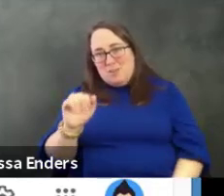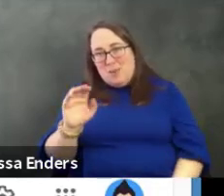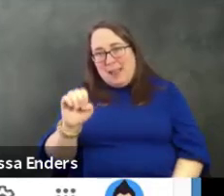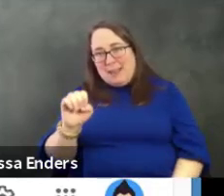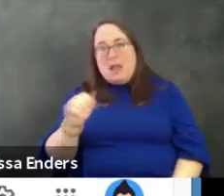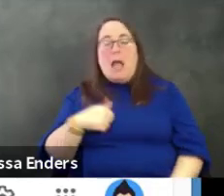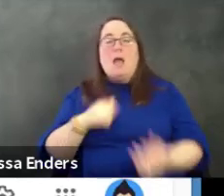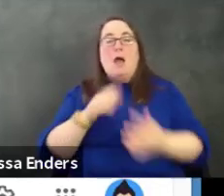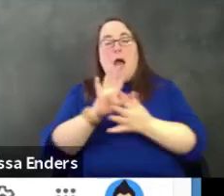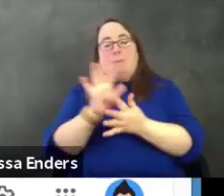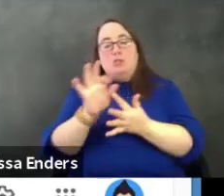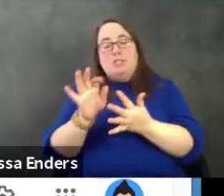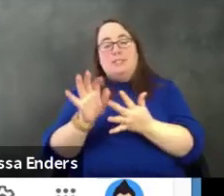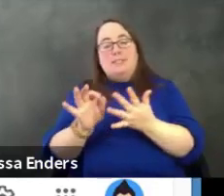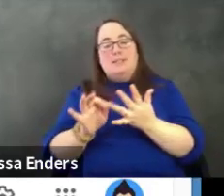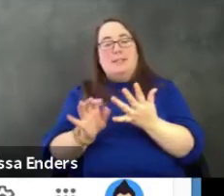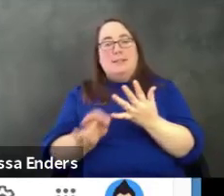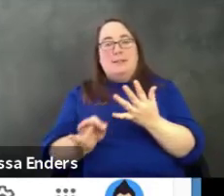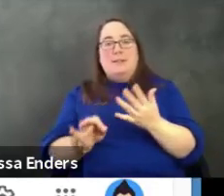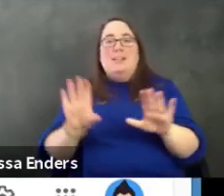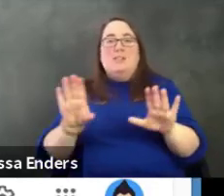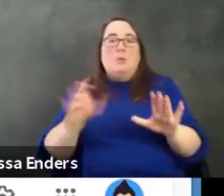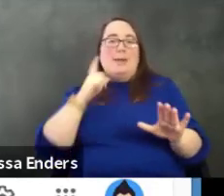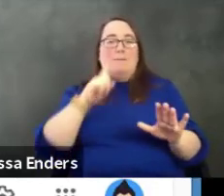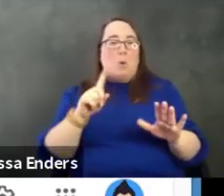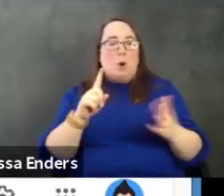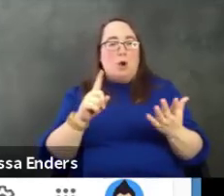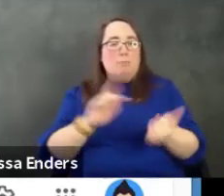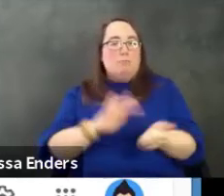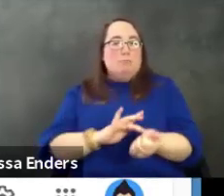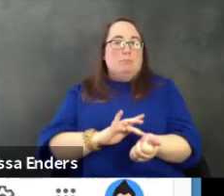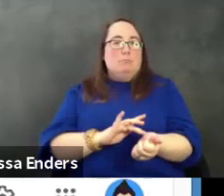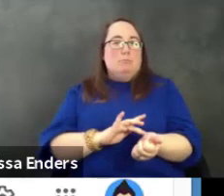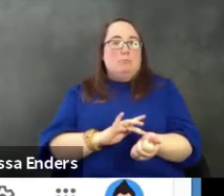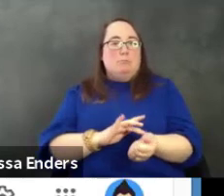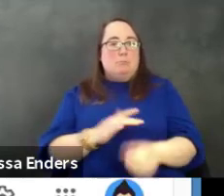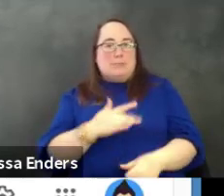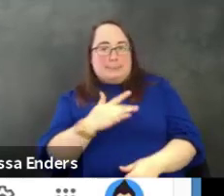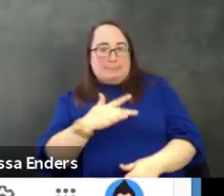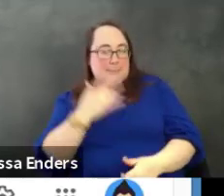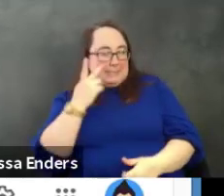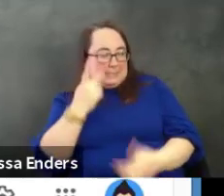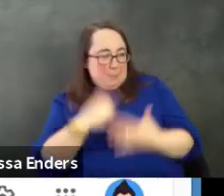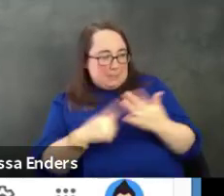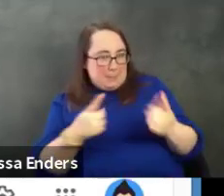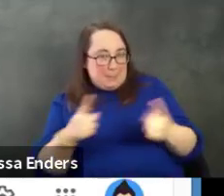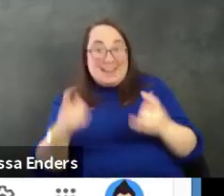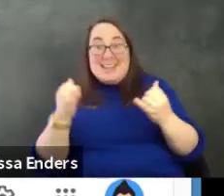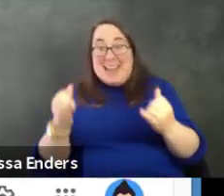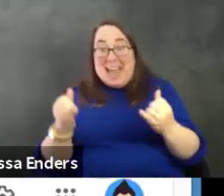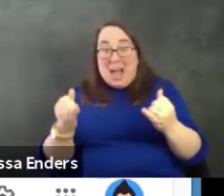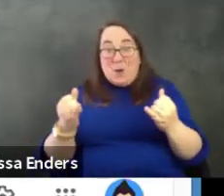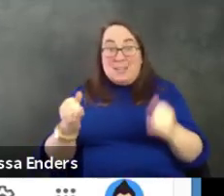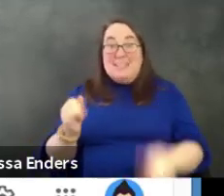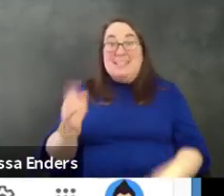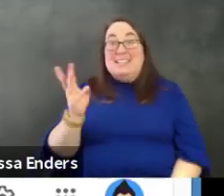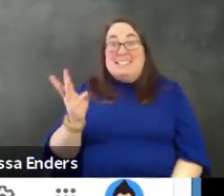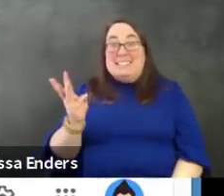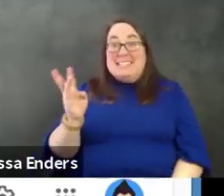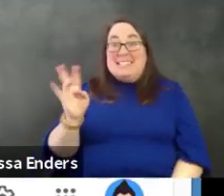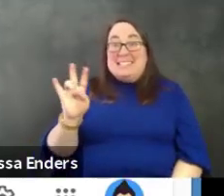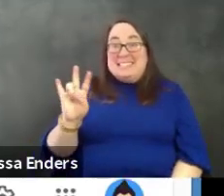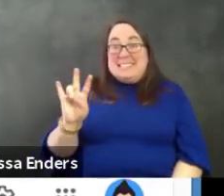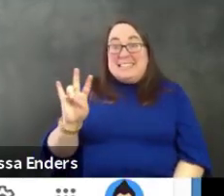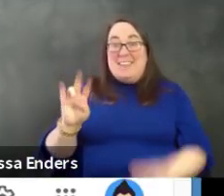options. So this is a great pulse check for you to use with your students, okay? Look at that. Now that it's updated, 67 elementary school